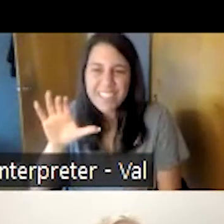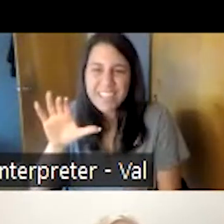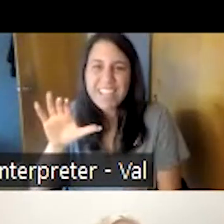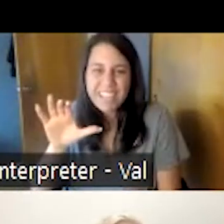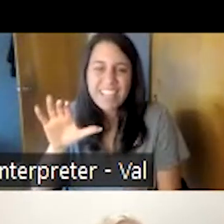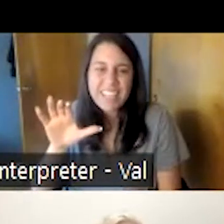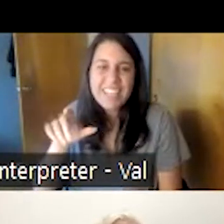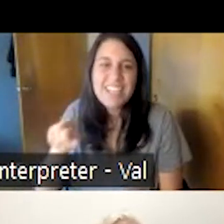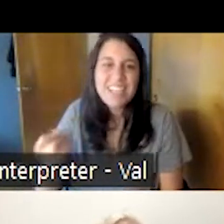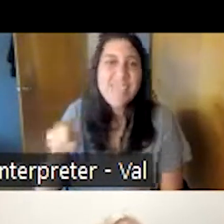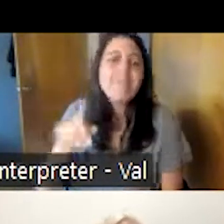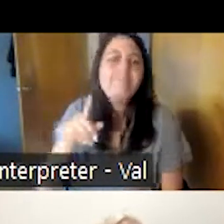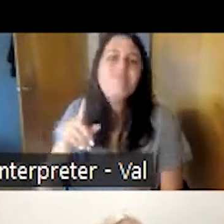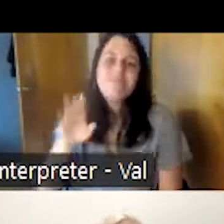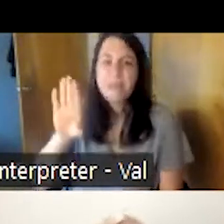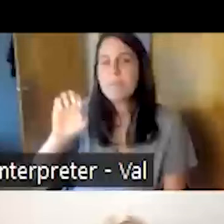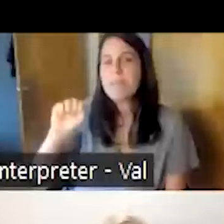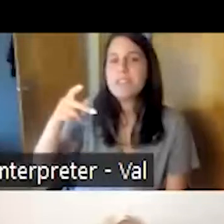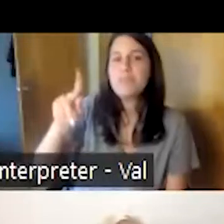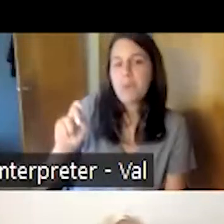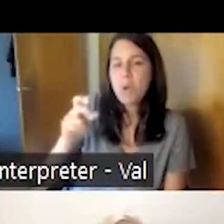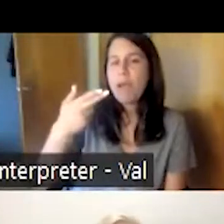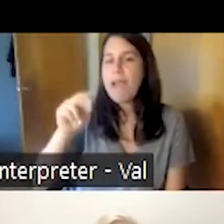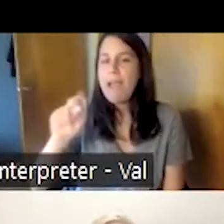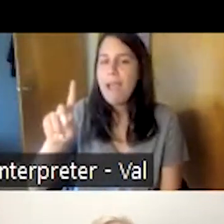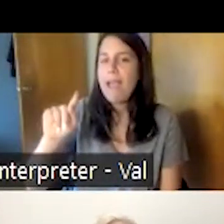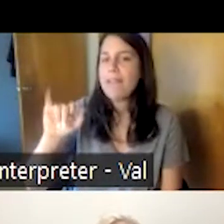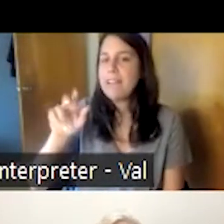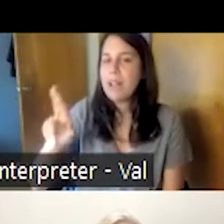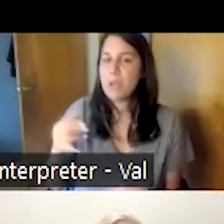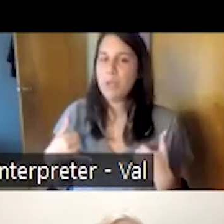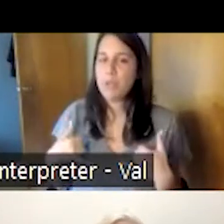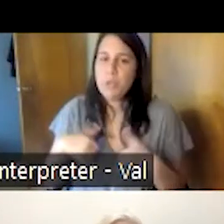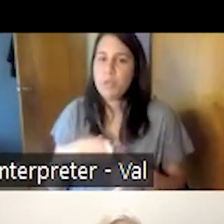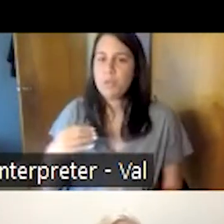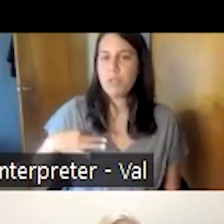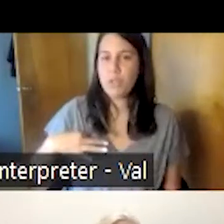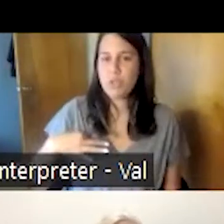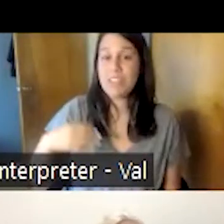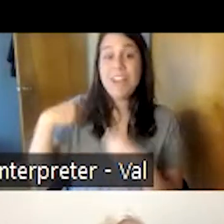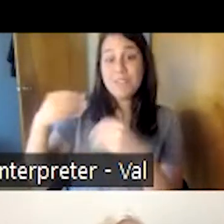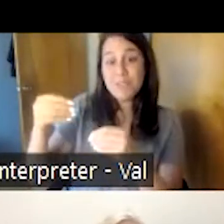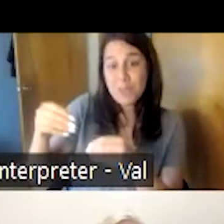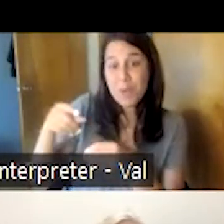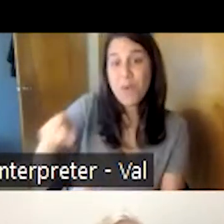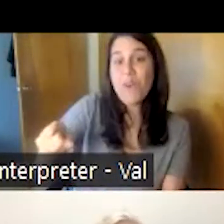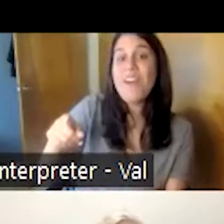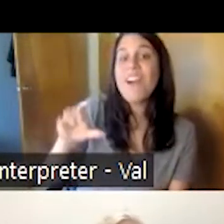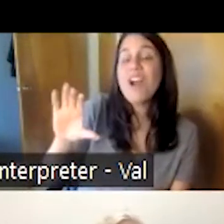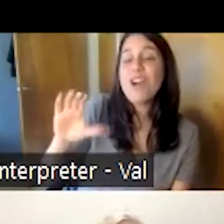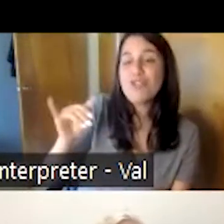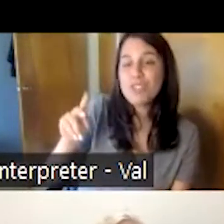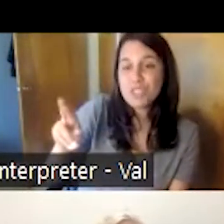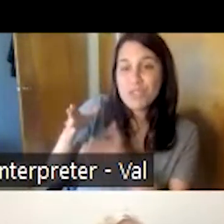tailor suit and shirt maker with a store on 19 Christopher Street in Greenwich Village, and another one that just